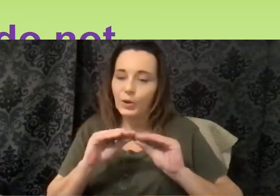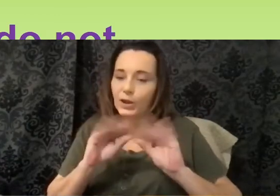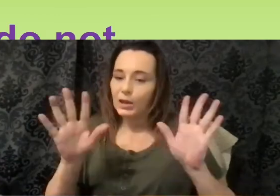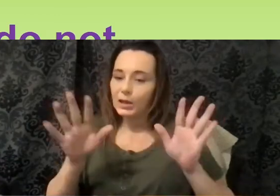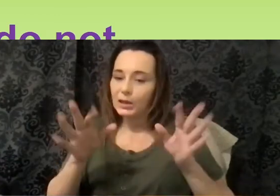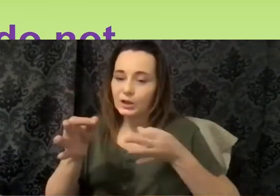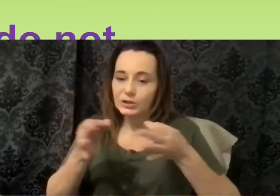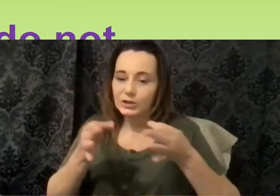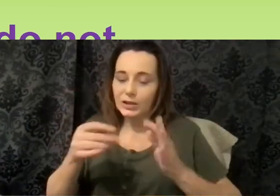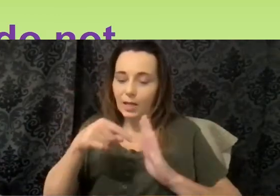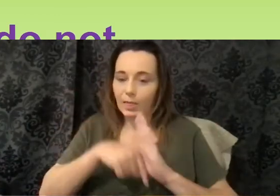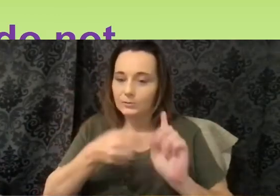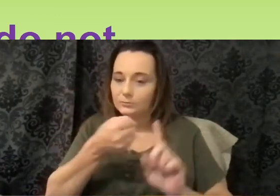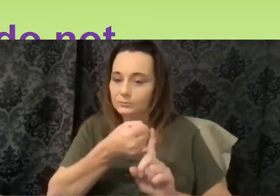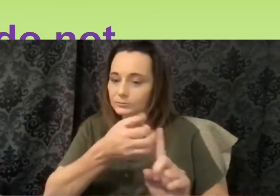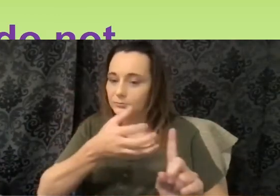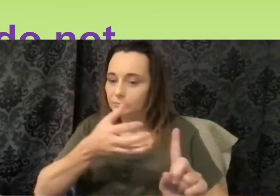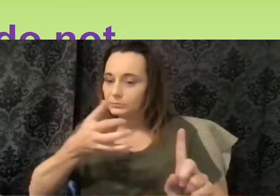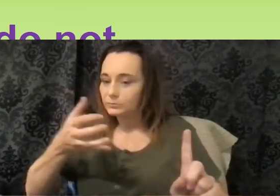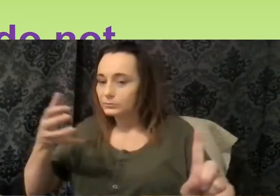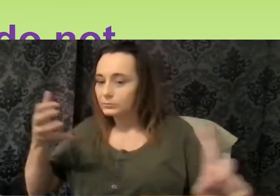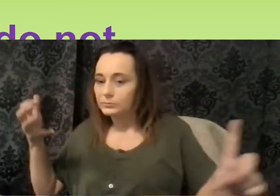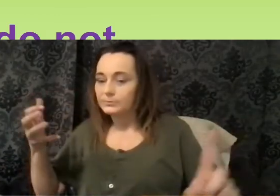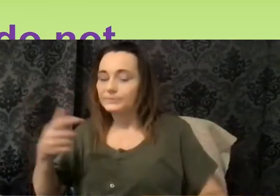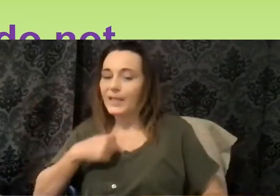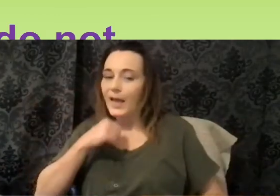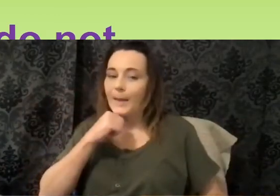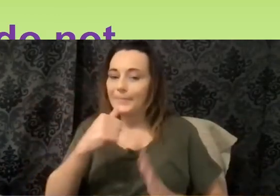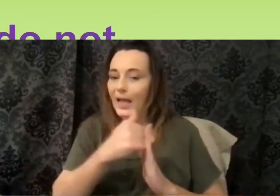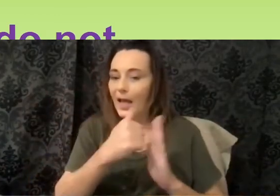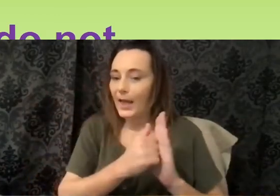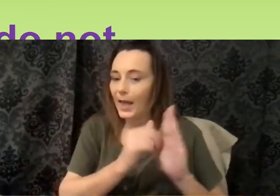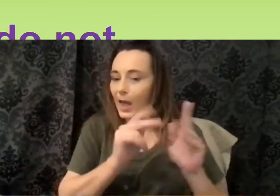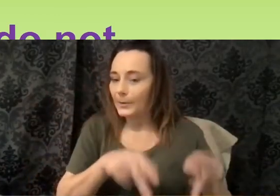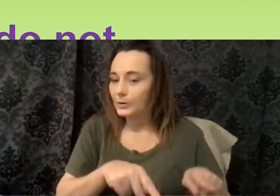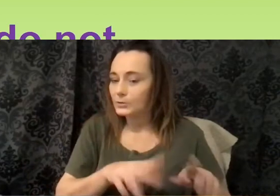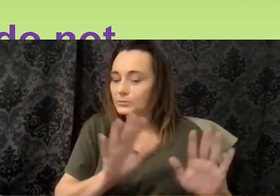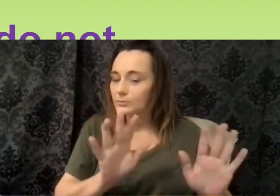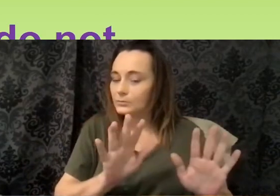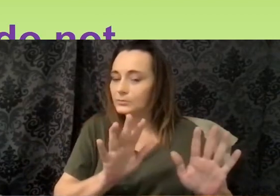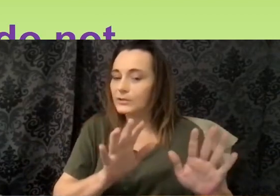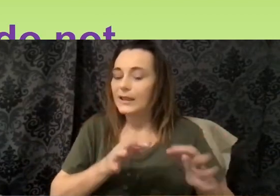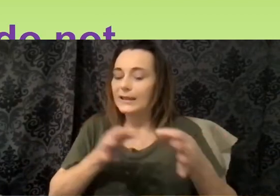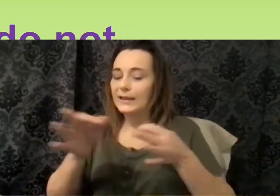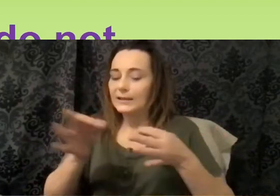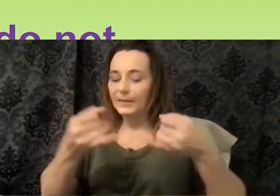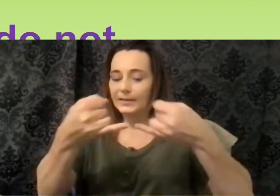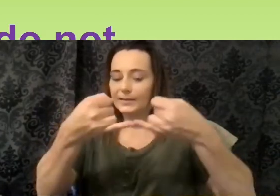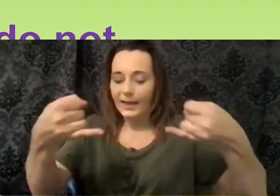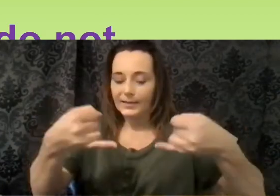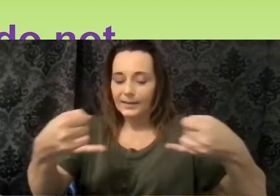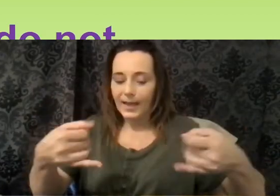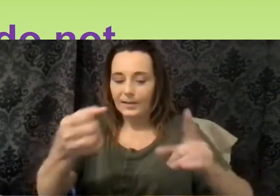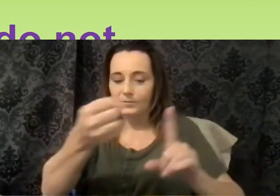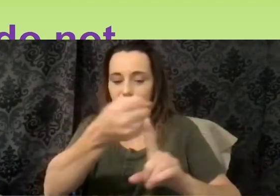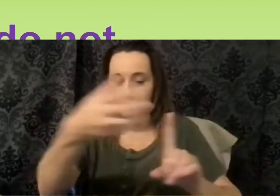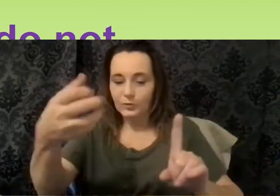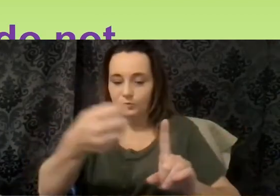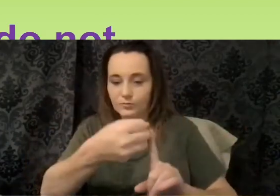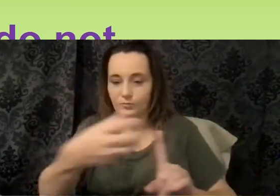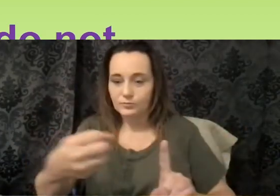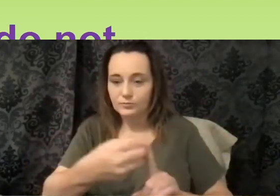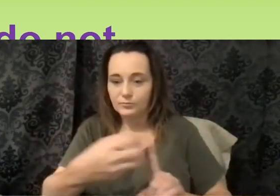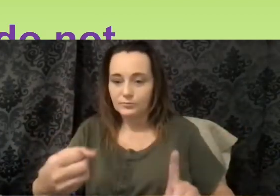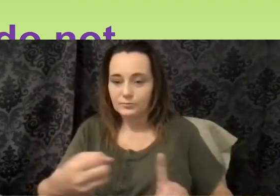detail, even for someone like myself, who's not an accounting person. It explains line by line what the